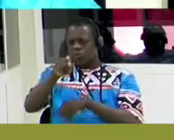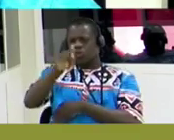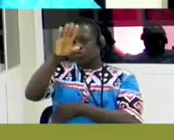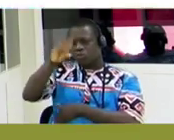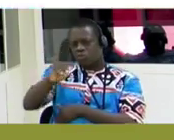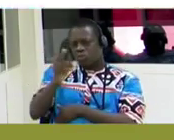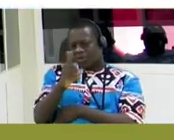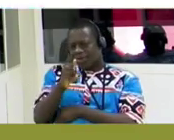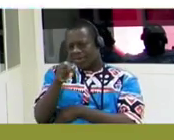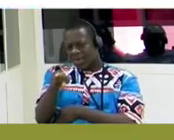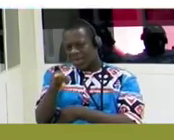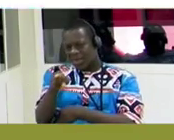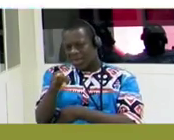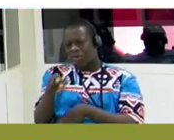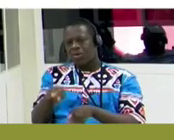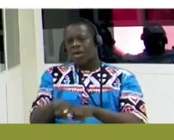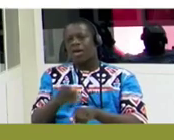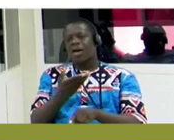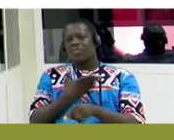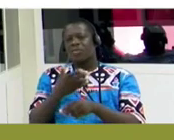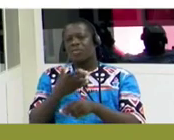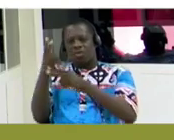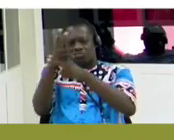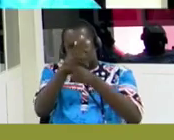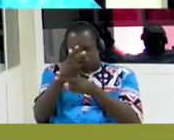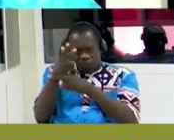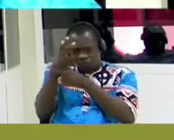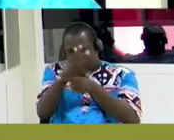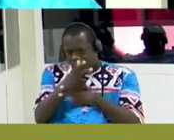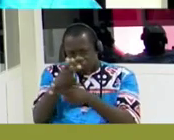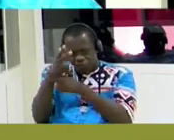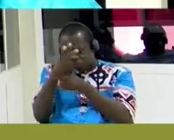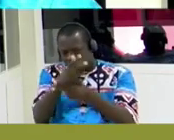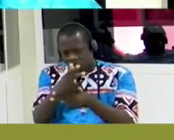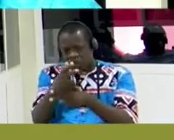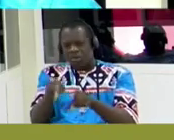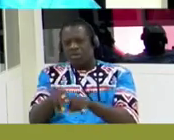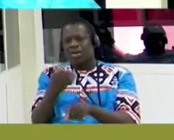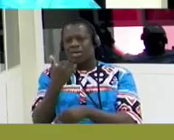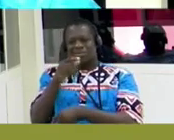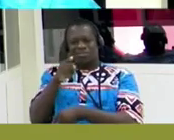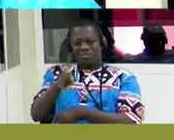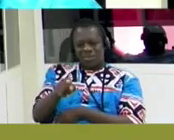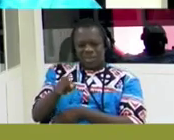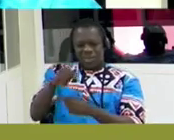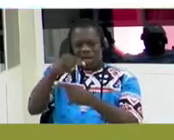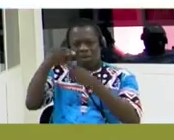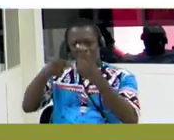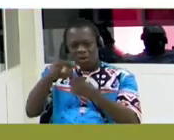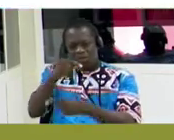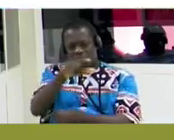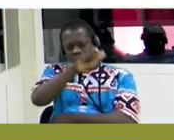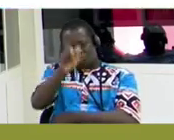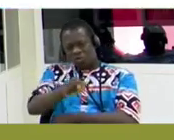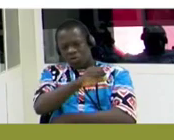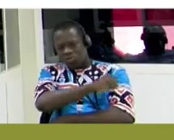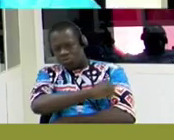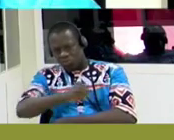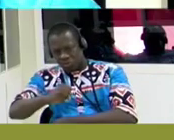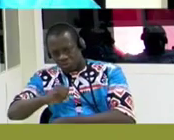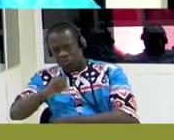We were mounting a checkpoint there. Was it in pursuance or in furtherance of the coup? Yes, sir. So